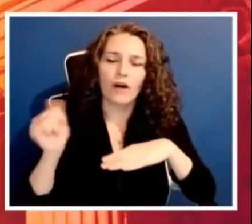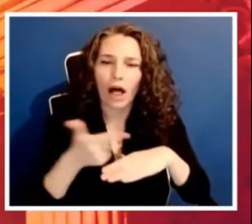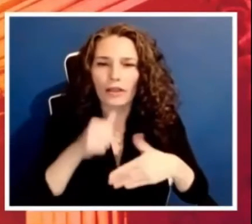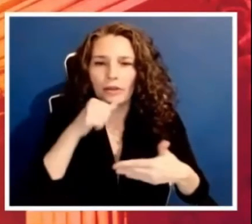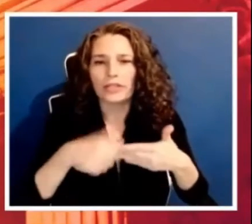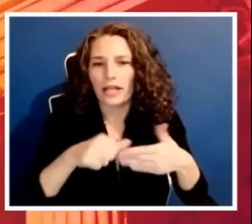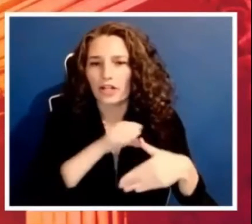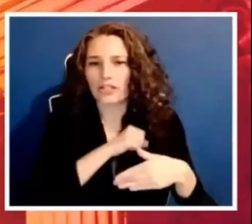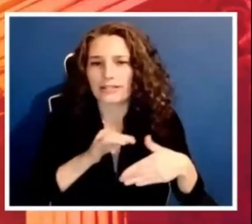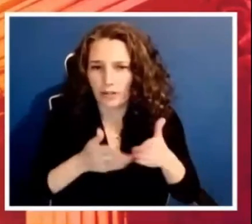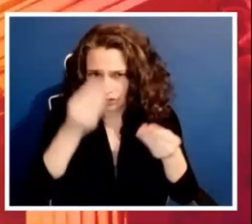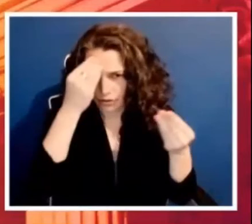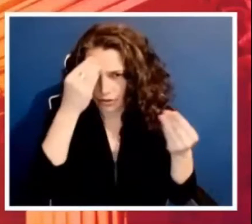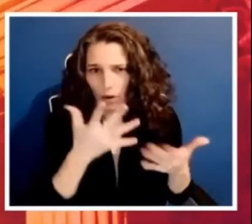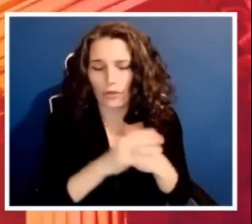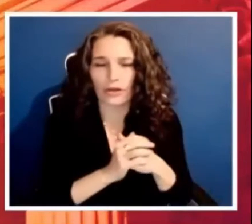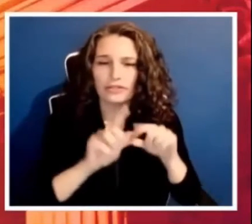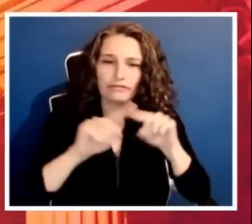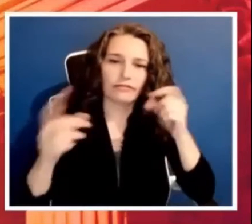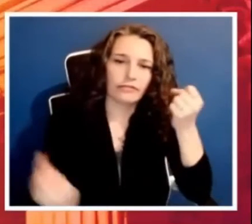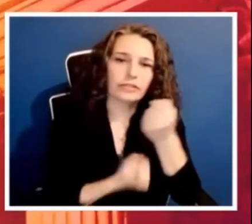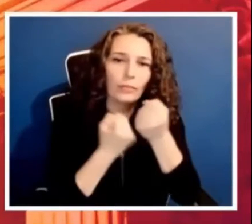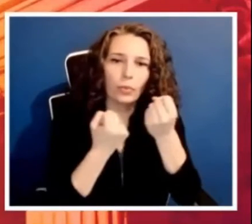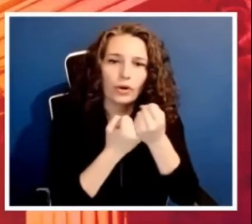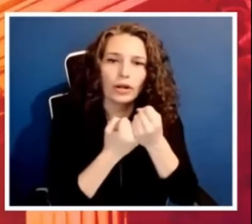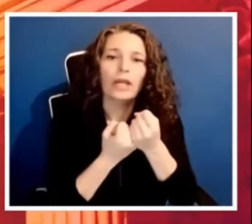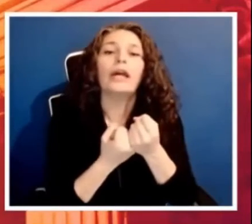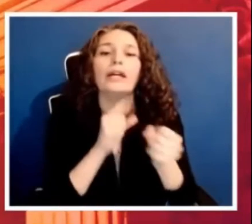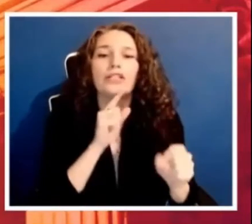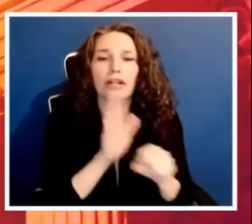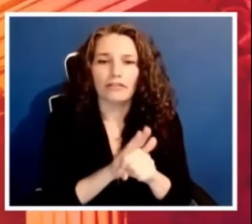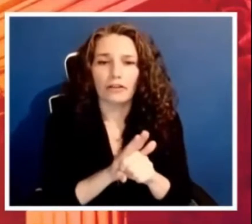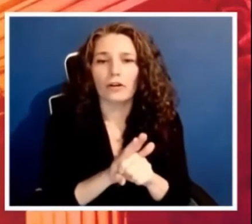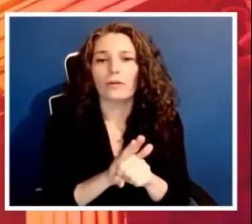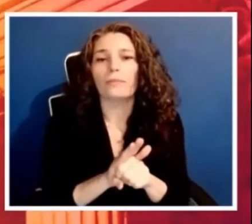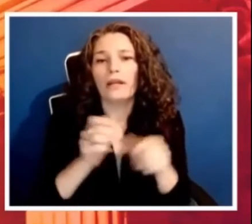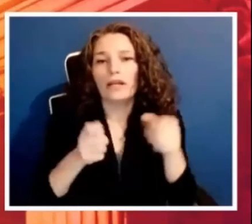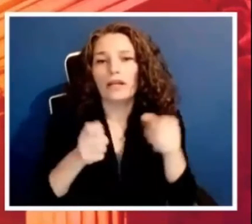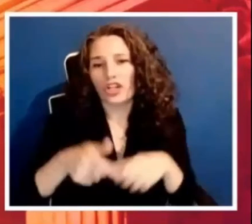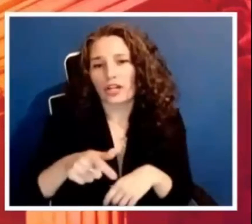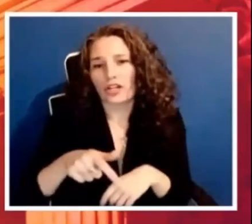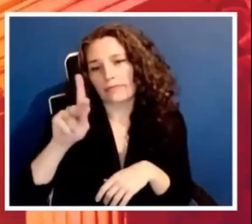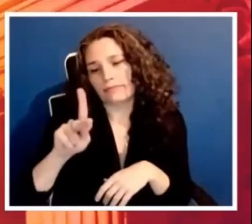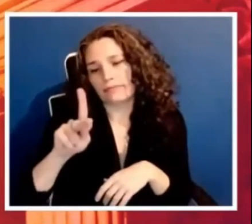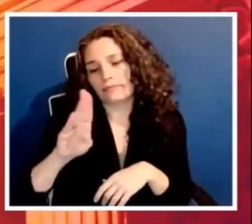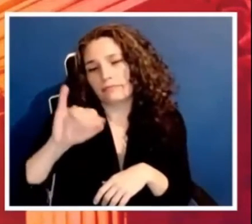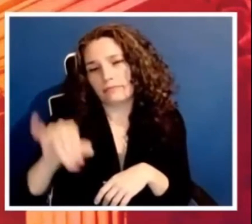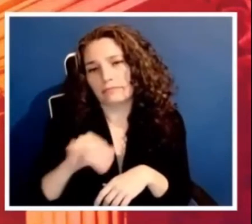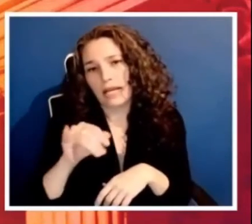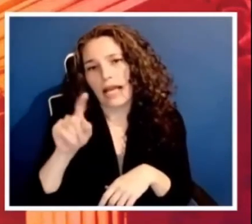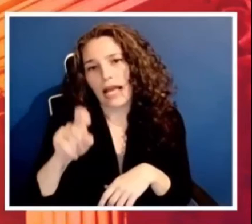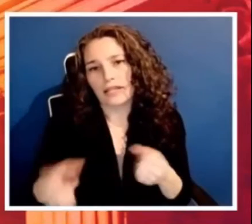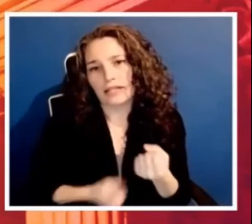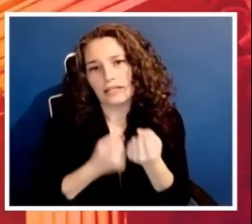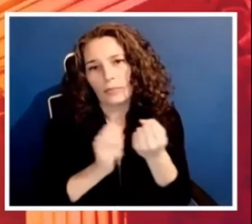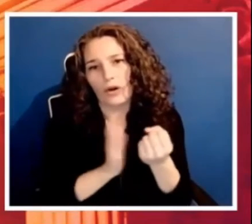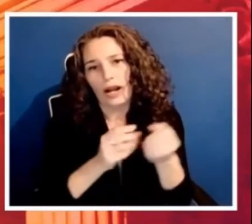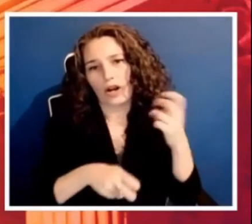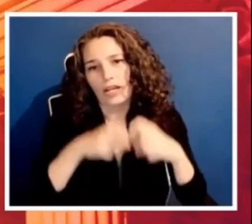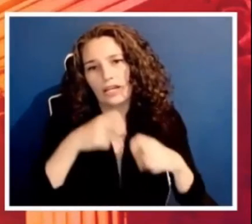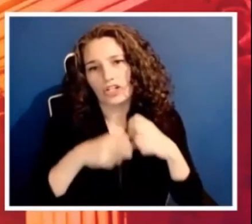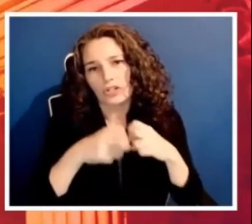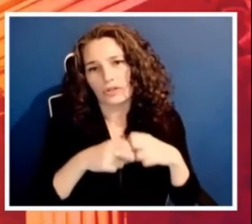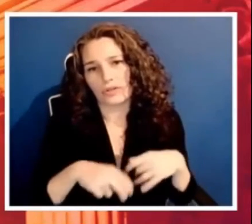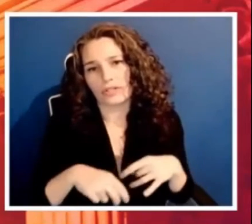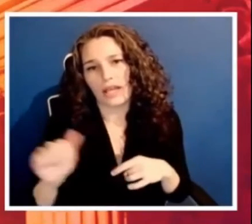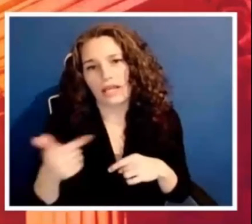our senators know there's broad support to confirm Judge Ketanji Brown Jackson to the Supreme Court, and that they need to champion our issues and loudly champion